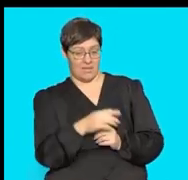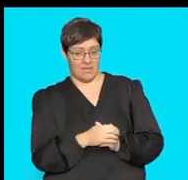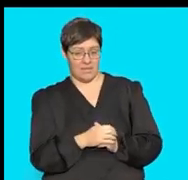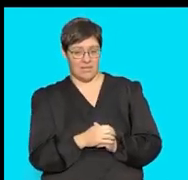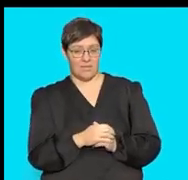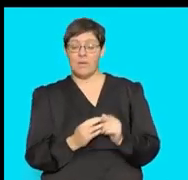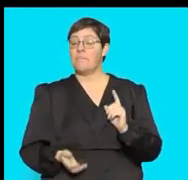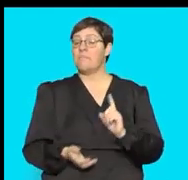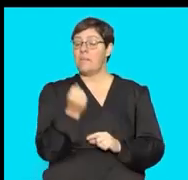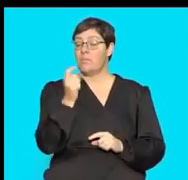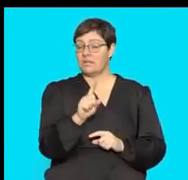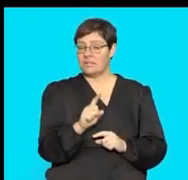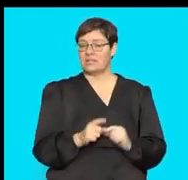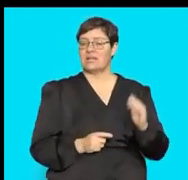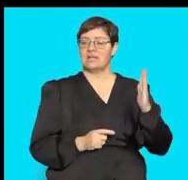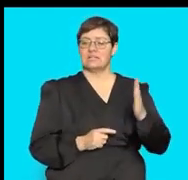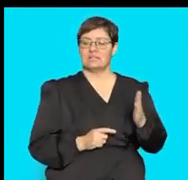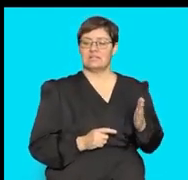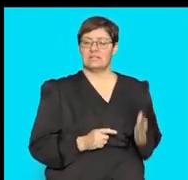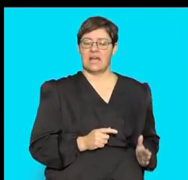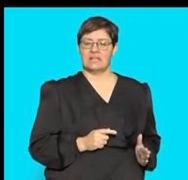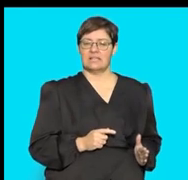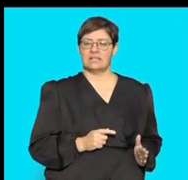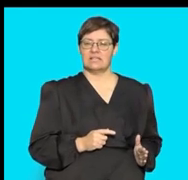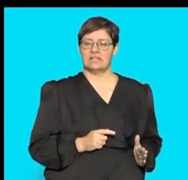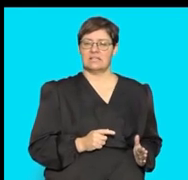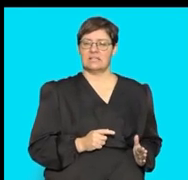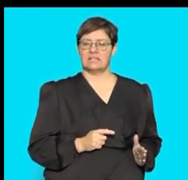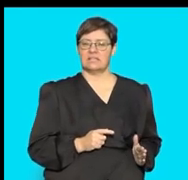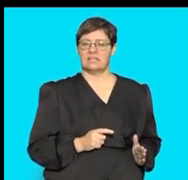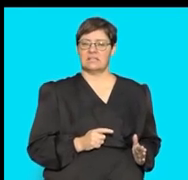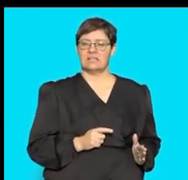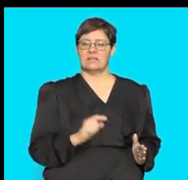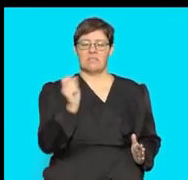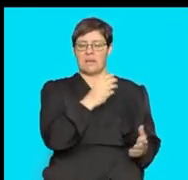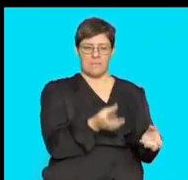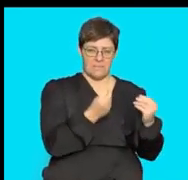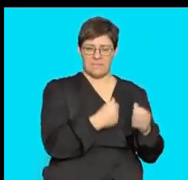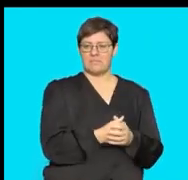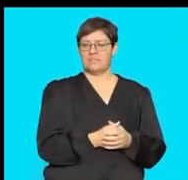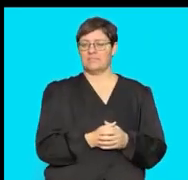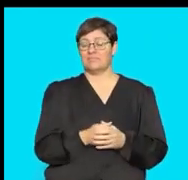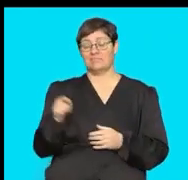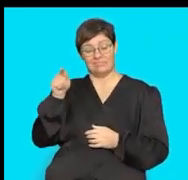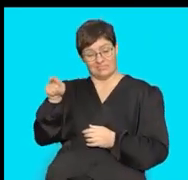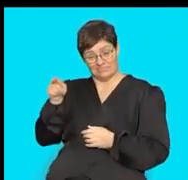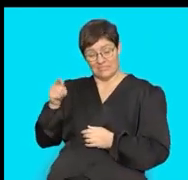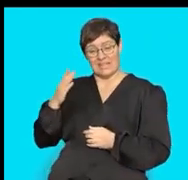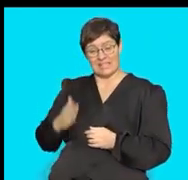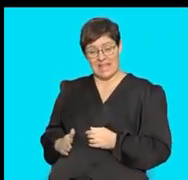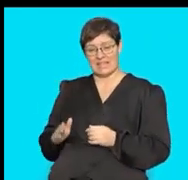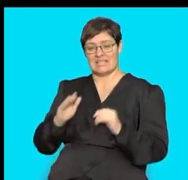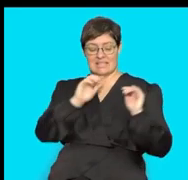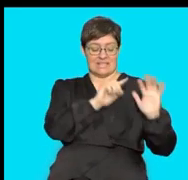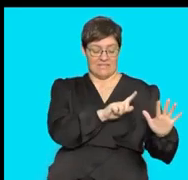again what we found out. We said this side was, let me just grab my pen. We said this